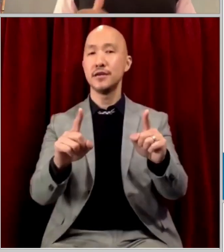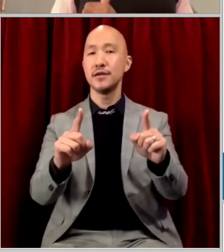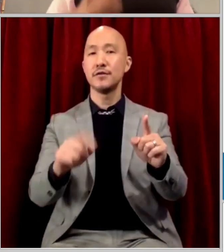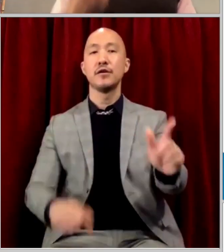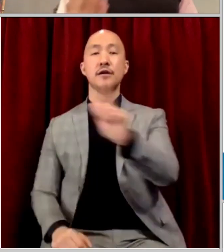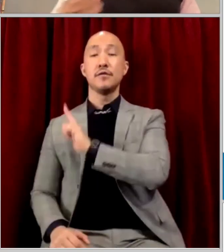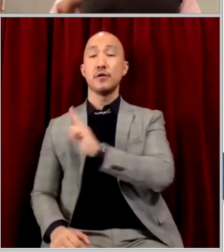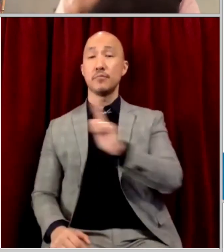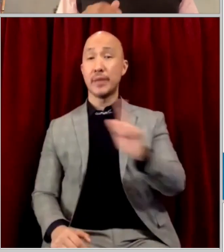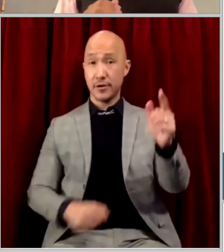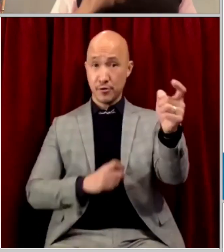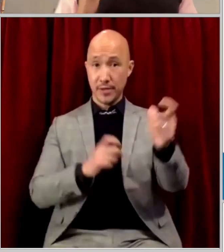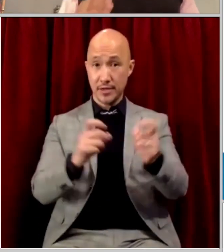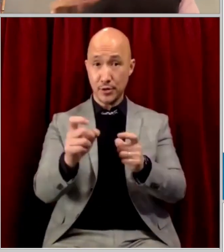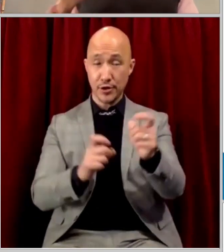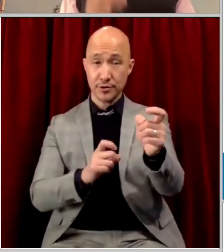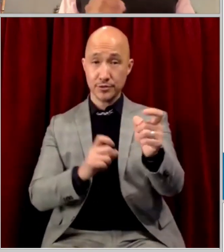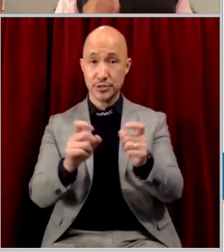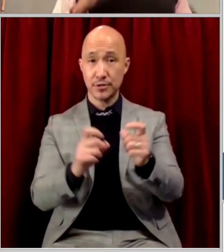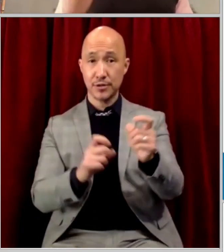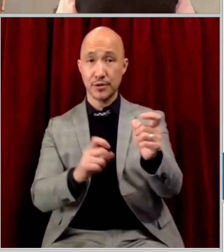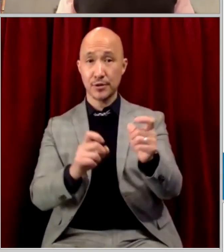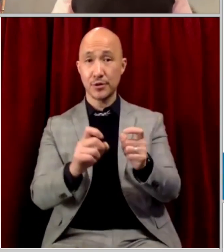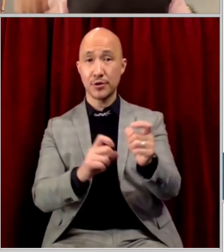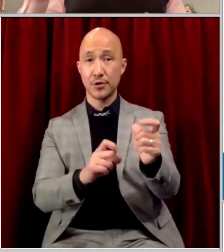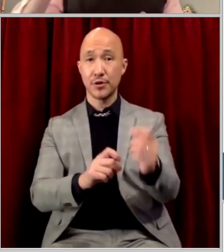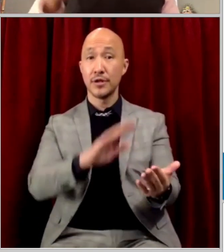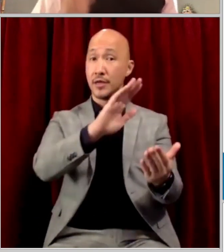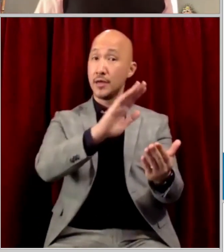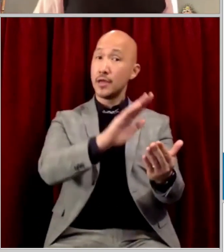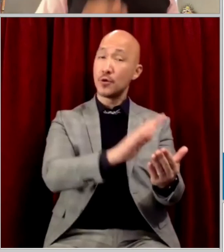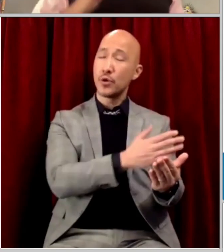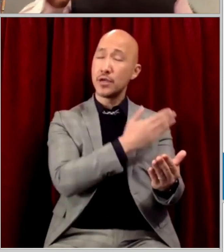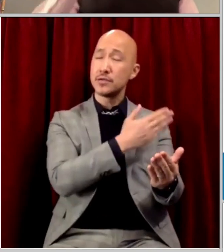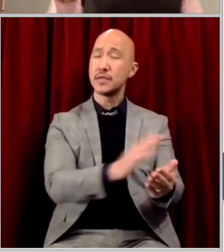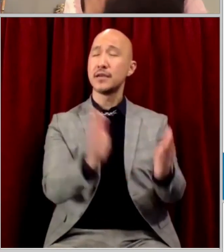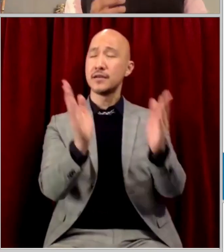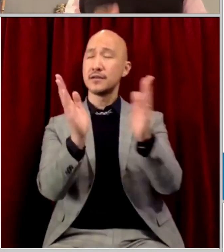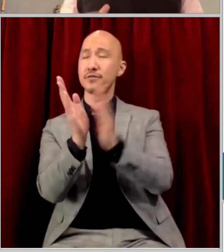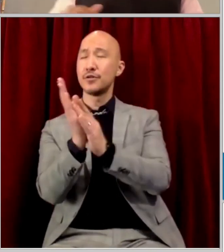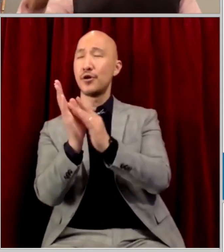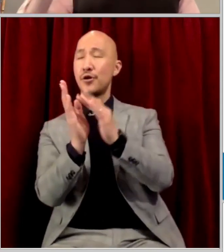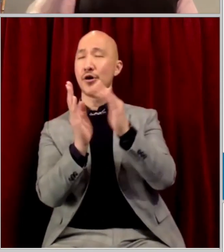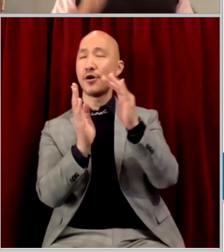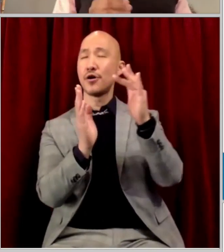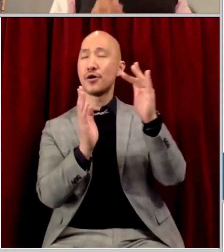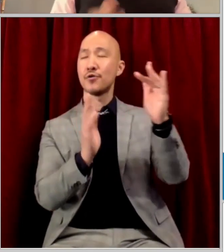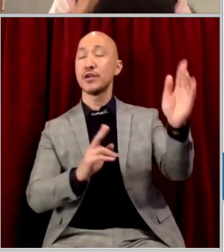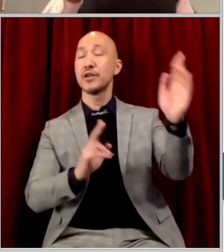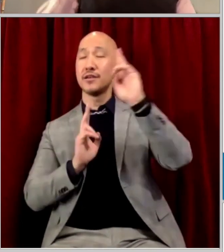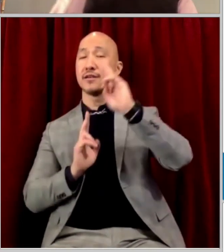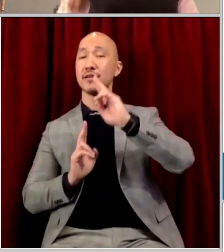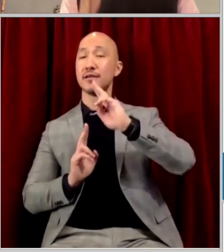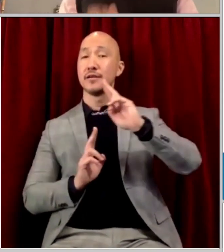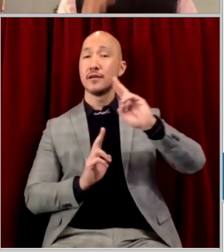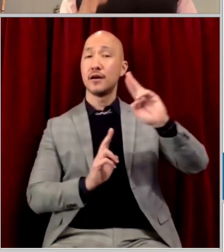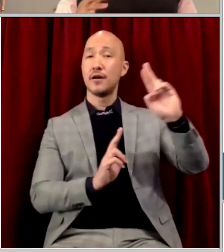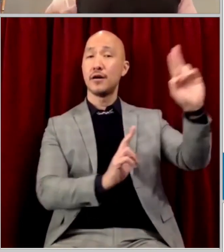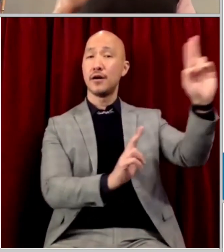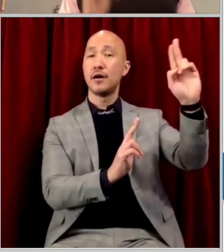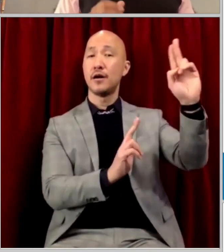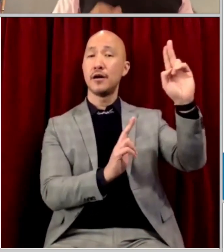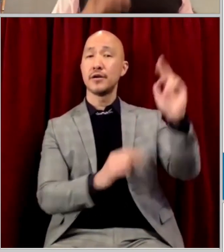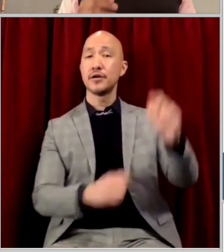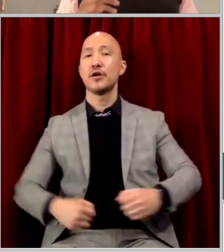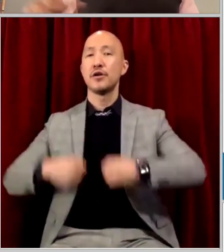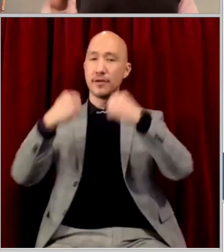near, because the battle belongs to the Lord. And we sing the Lord, glory and honor.